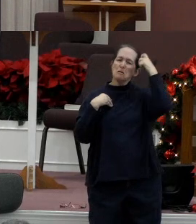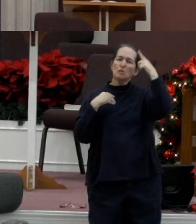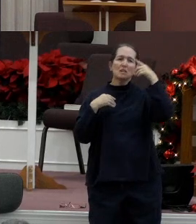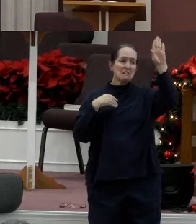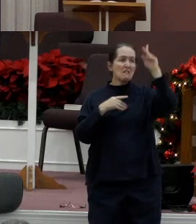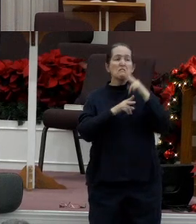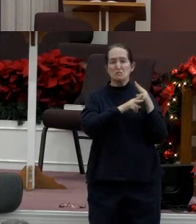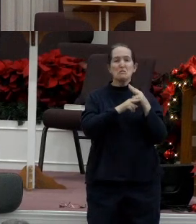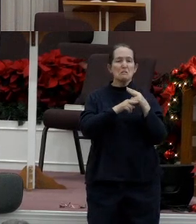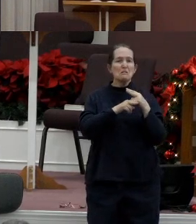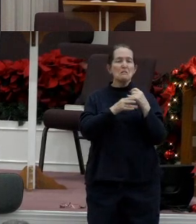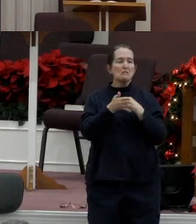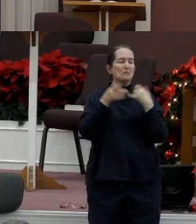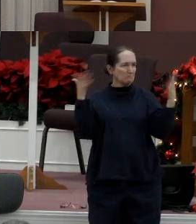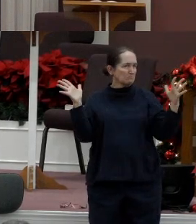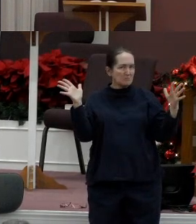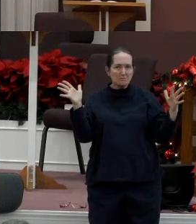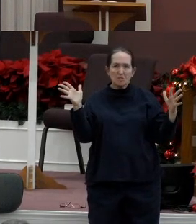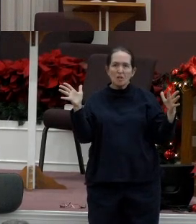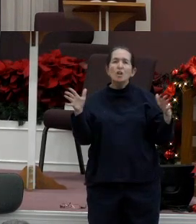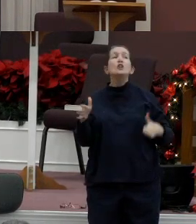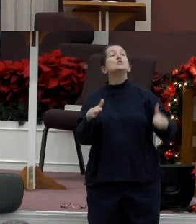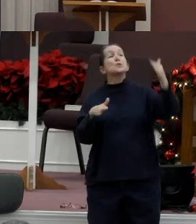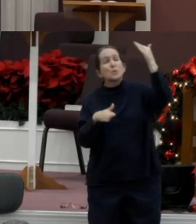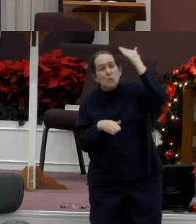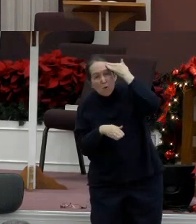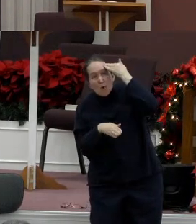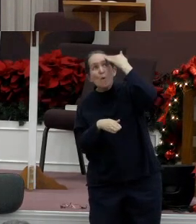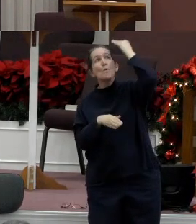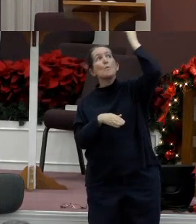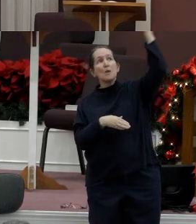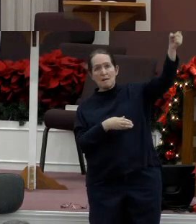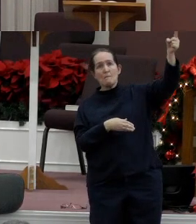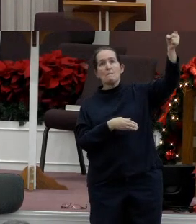that. To know him